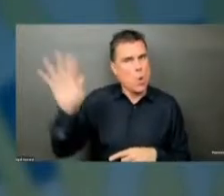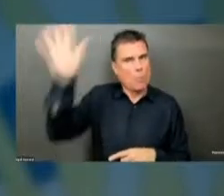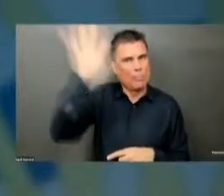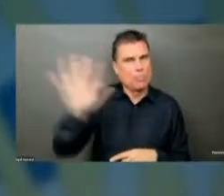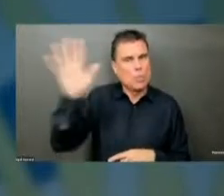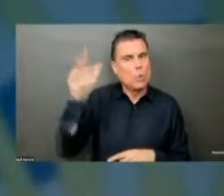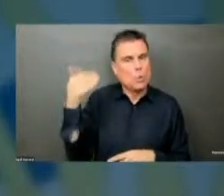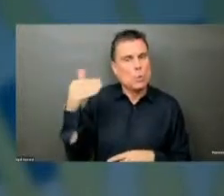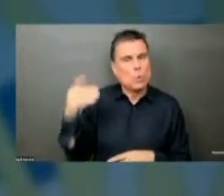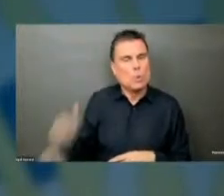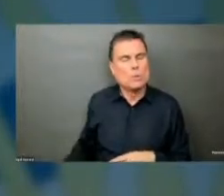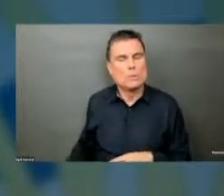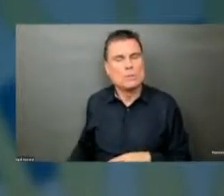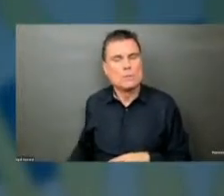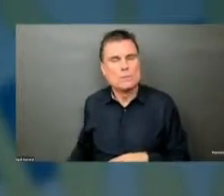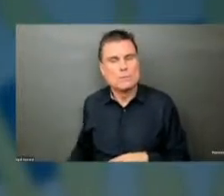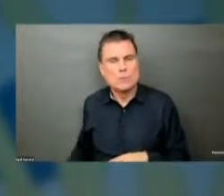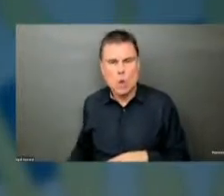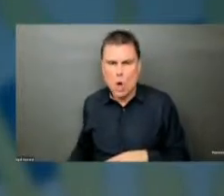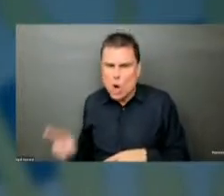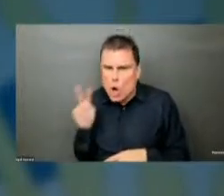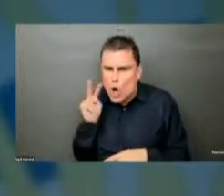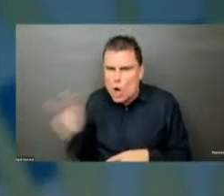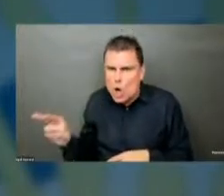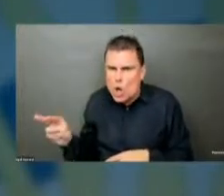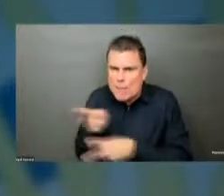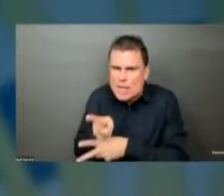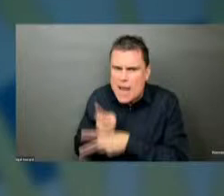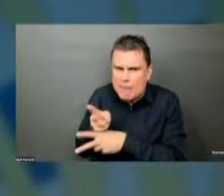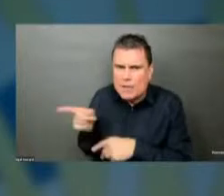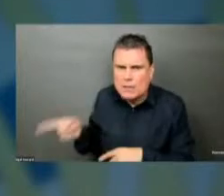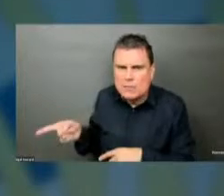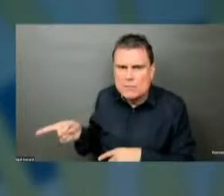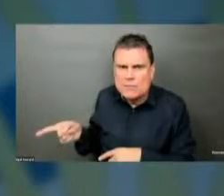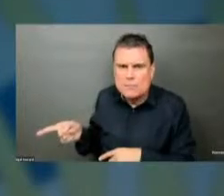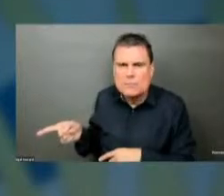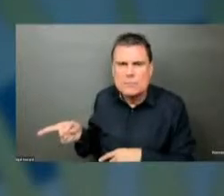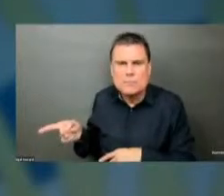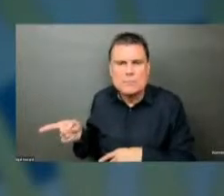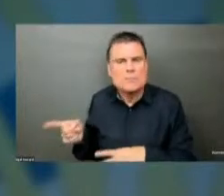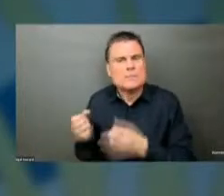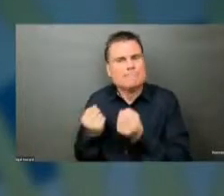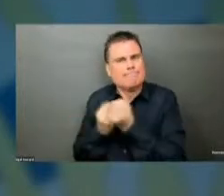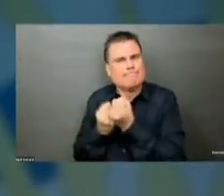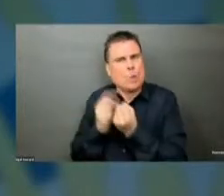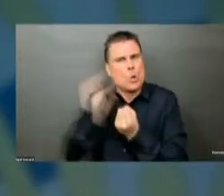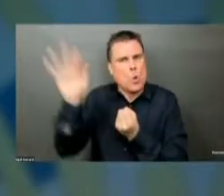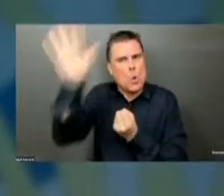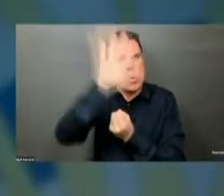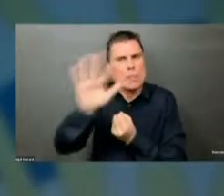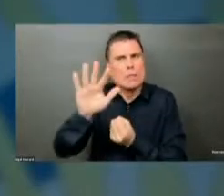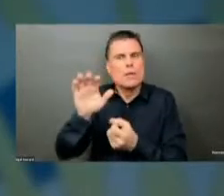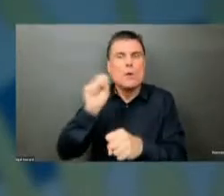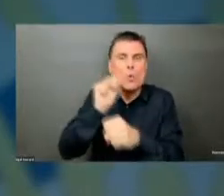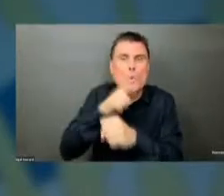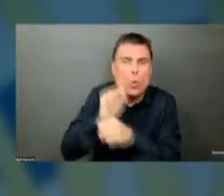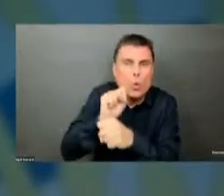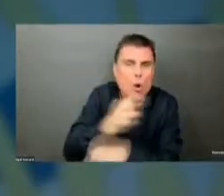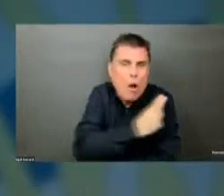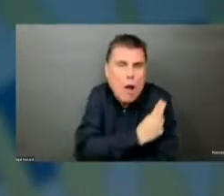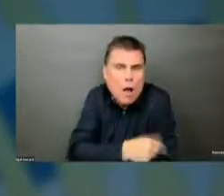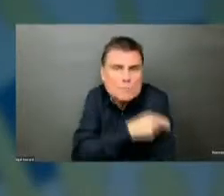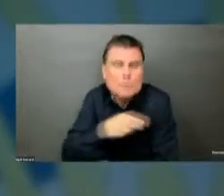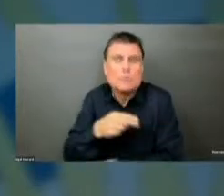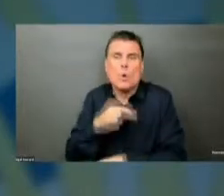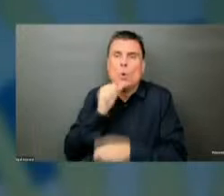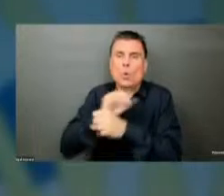to try and support the healthcare workers in our system, and we've had on many occasions to have to move people